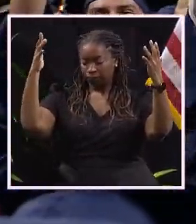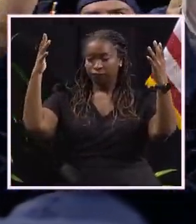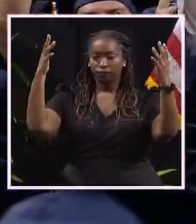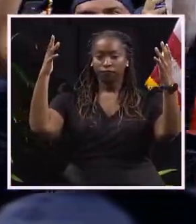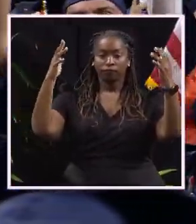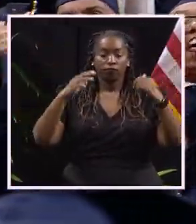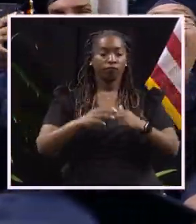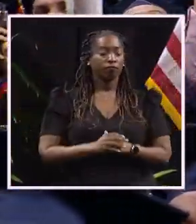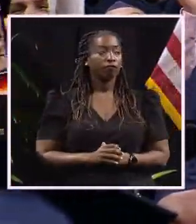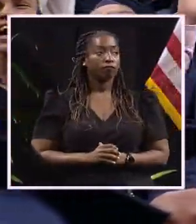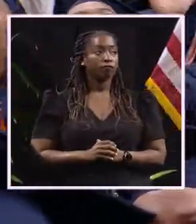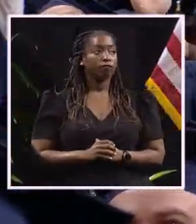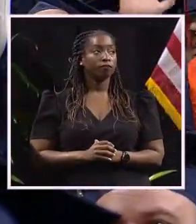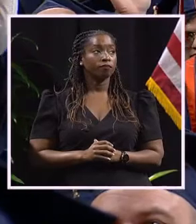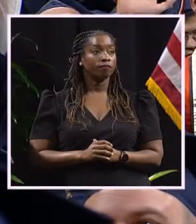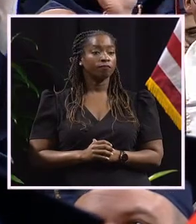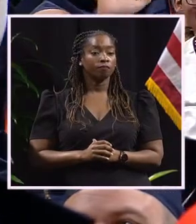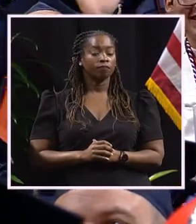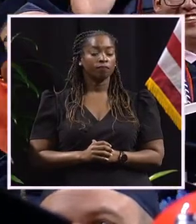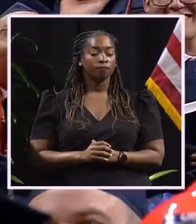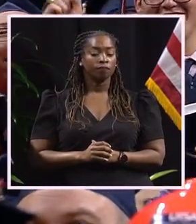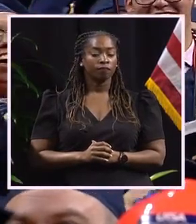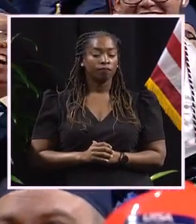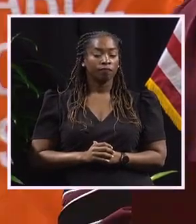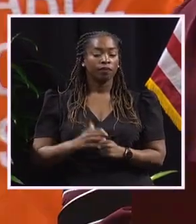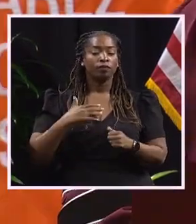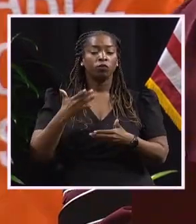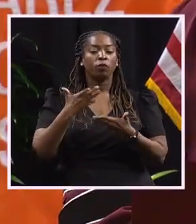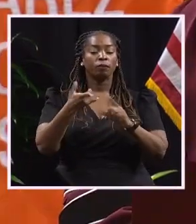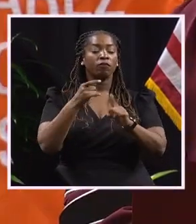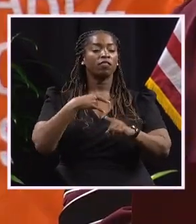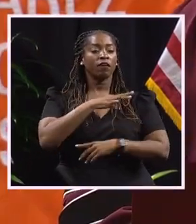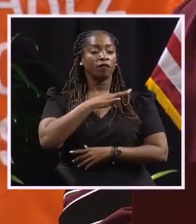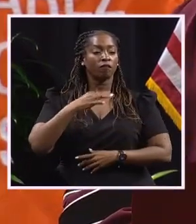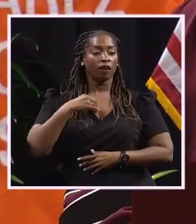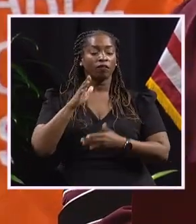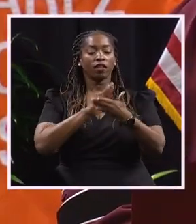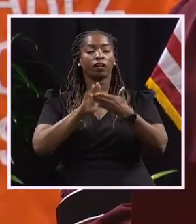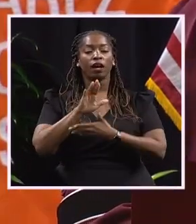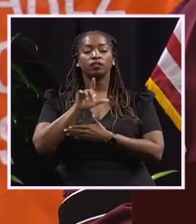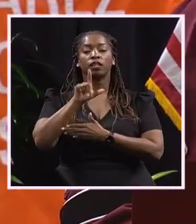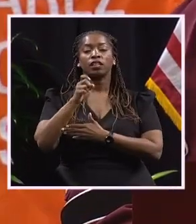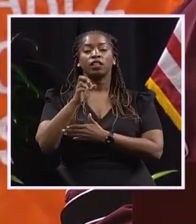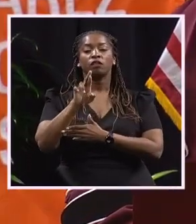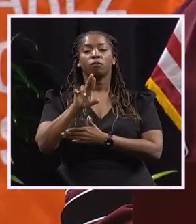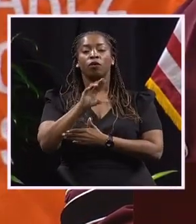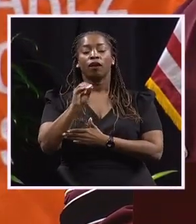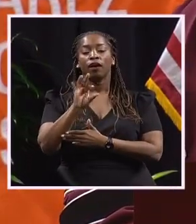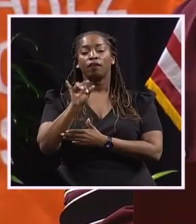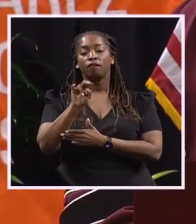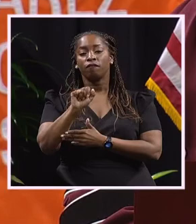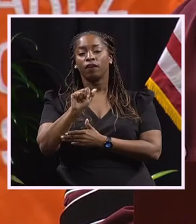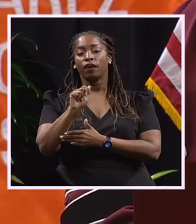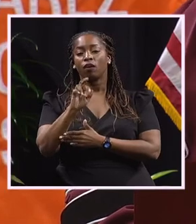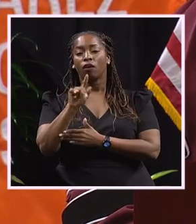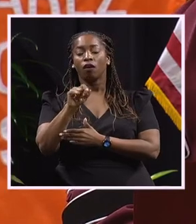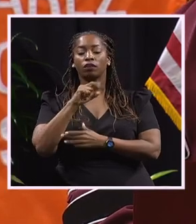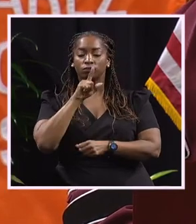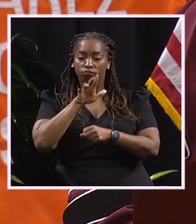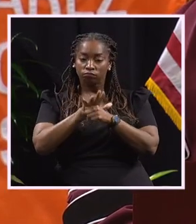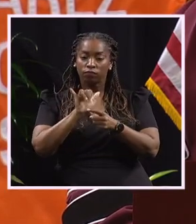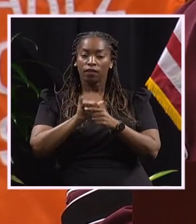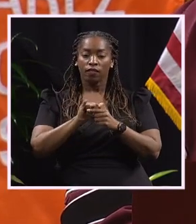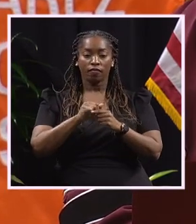Provost Espy, upon recommendation of the faculty of the College of Liberal and Fine Arts, I certify to you that the candidates who